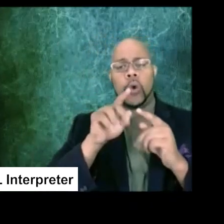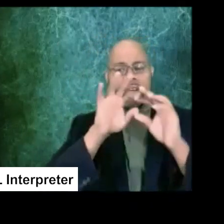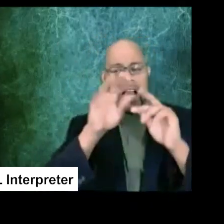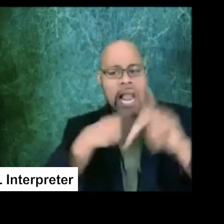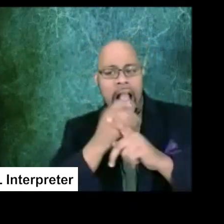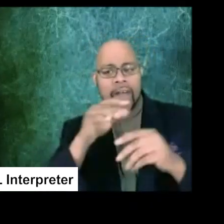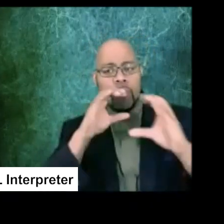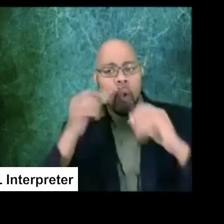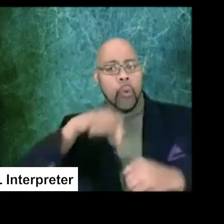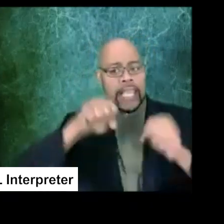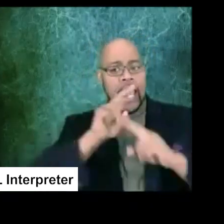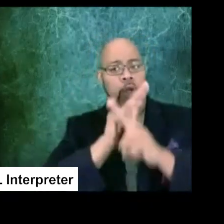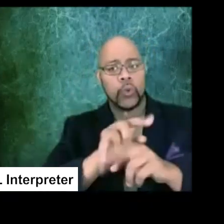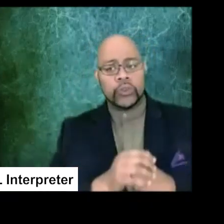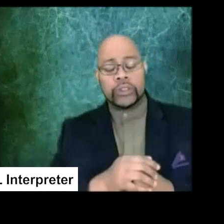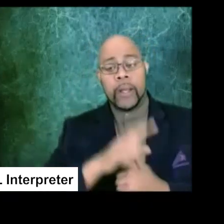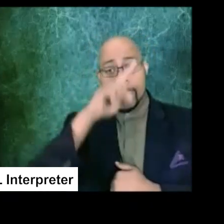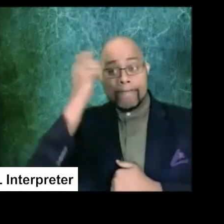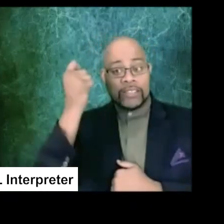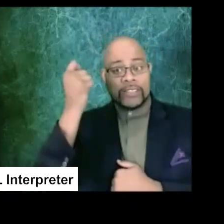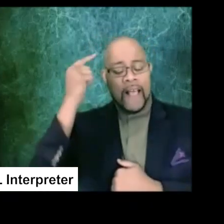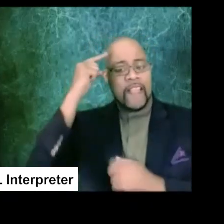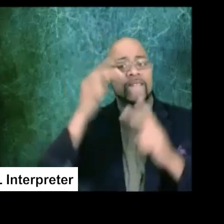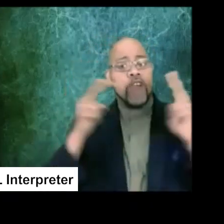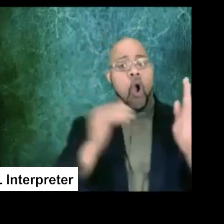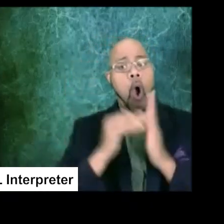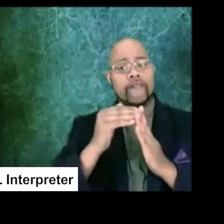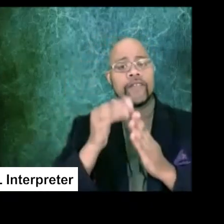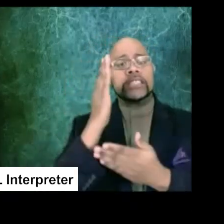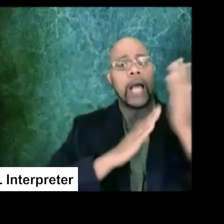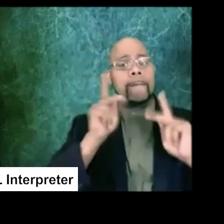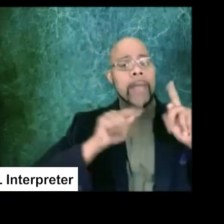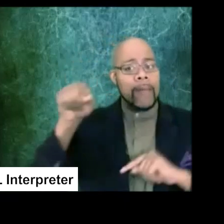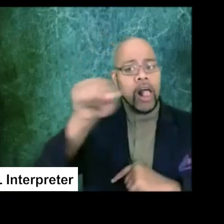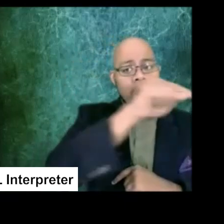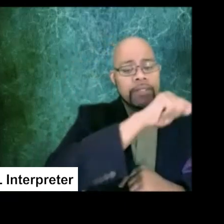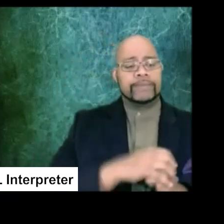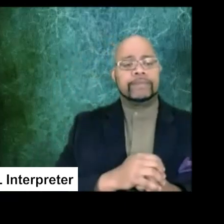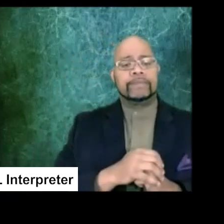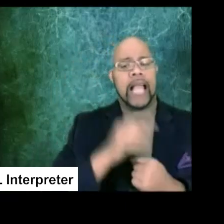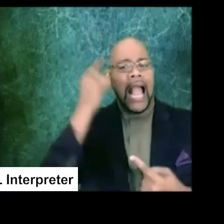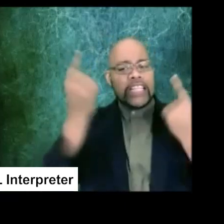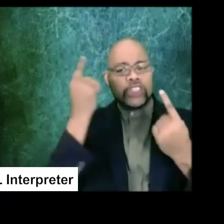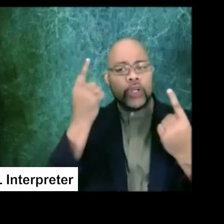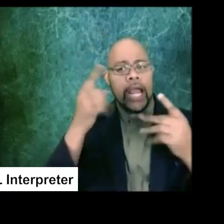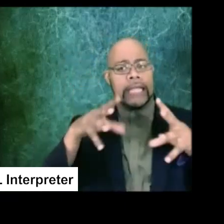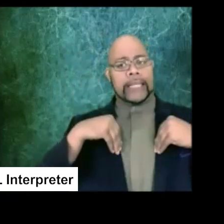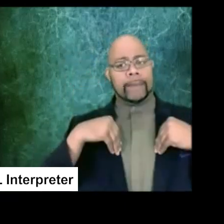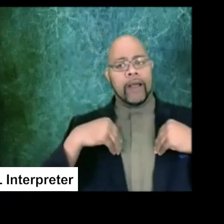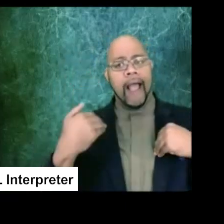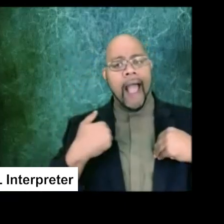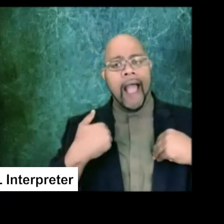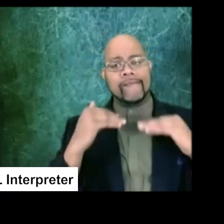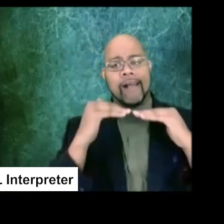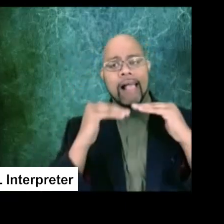can utilize, because I think very often for some people, it is considered acceptable to have